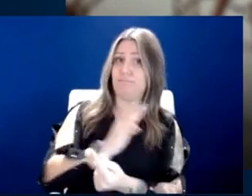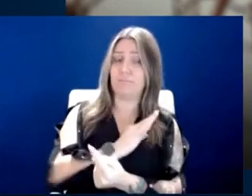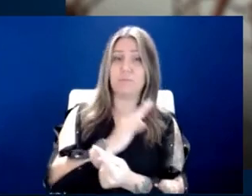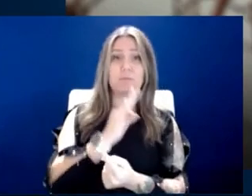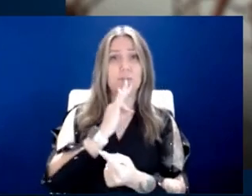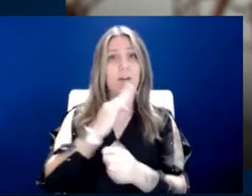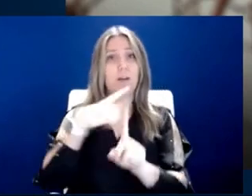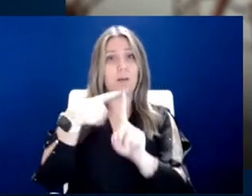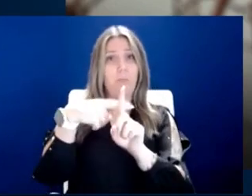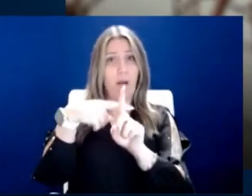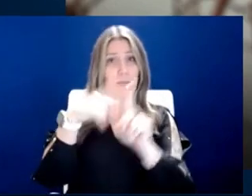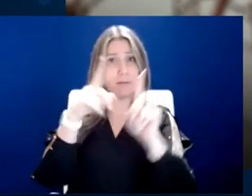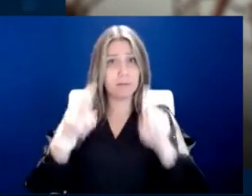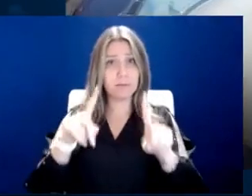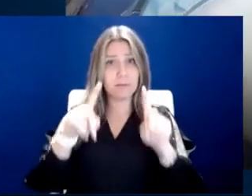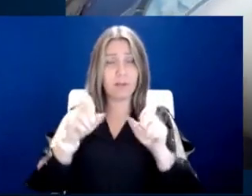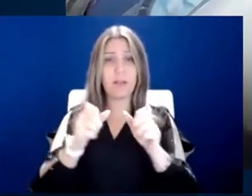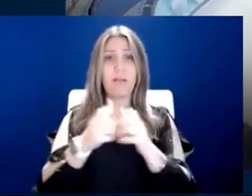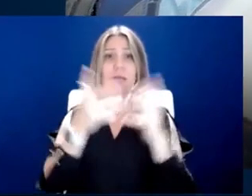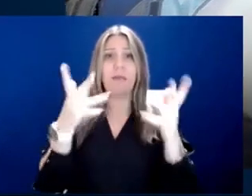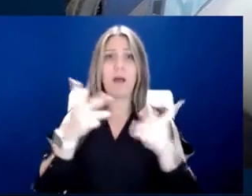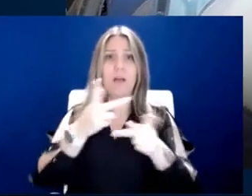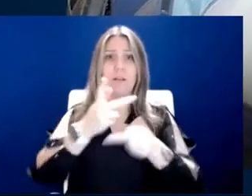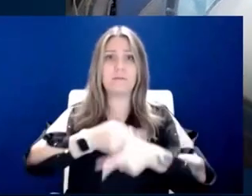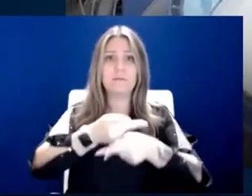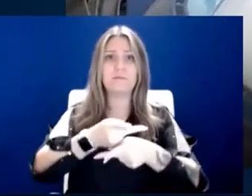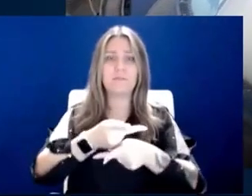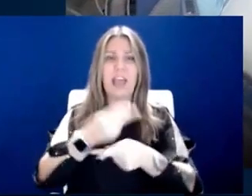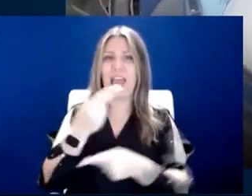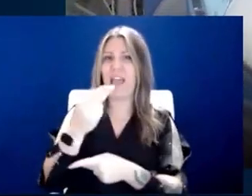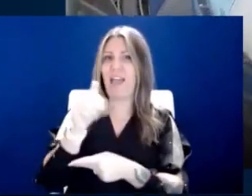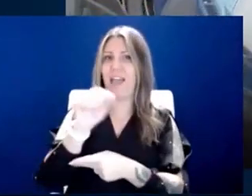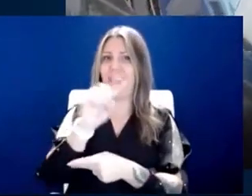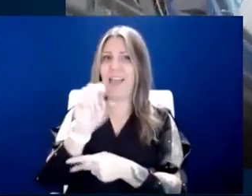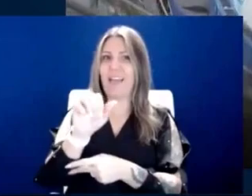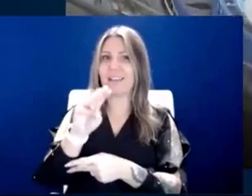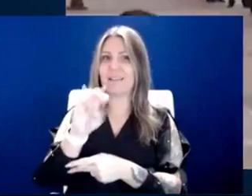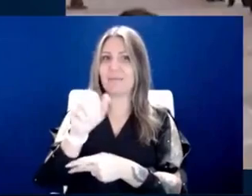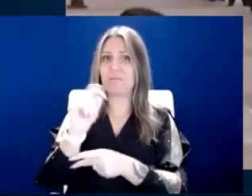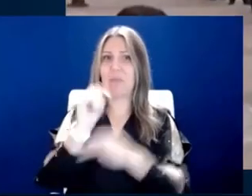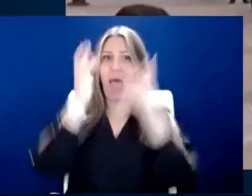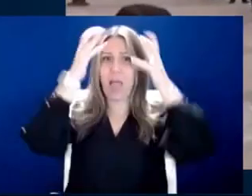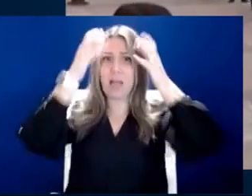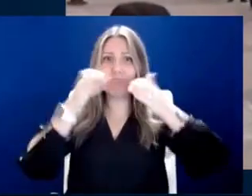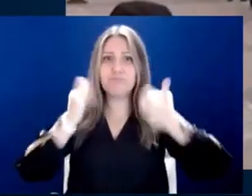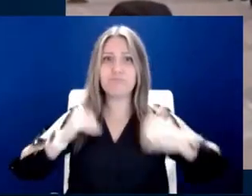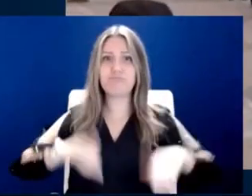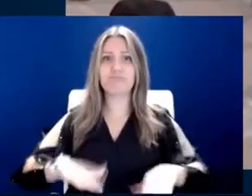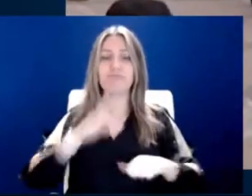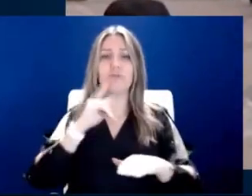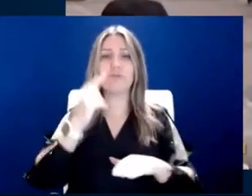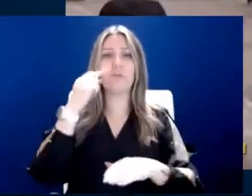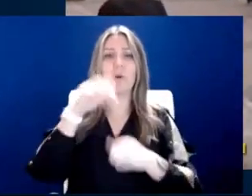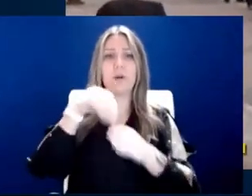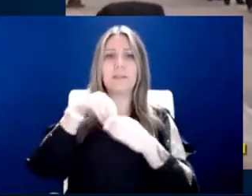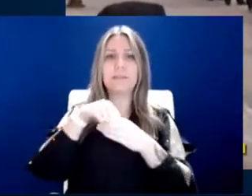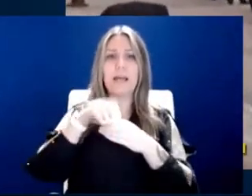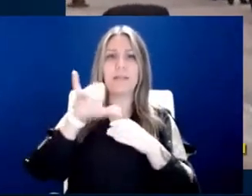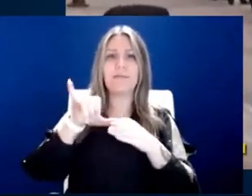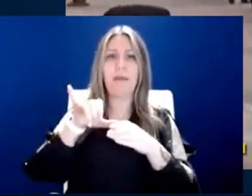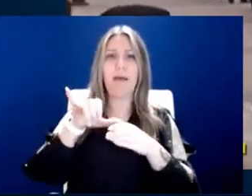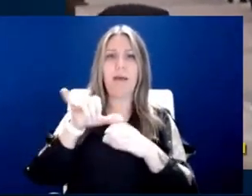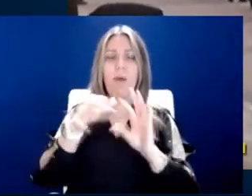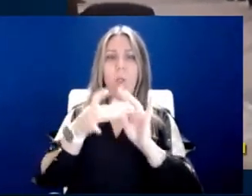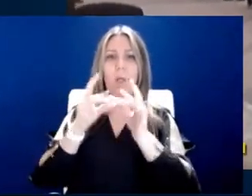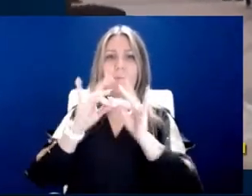having people in hazmat suits test surfaces for the virus inside that Olympic bubble where all of the athletes hang